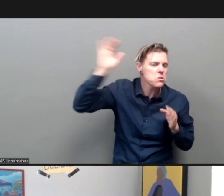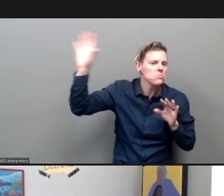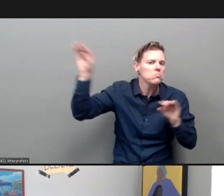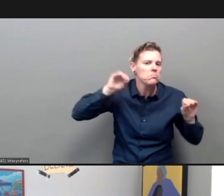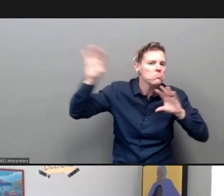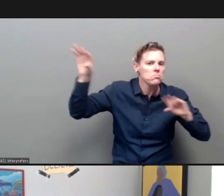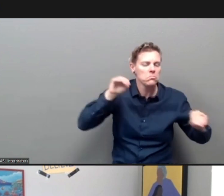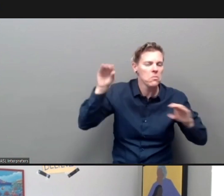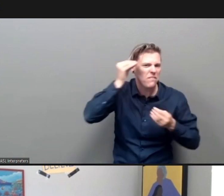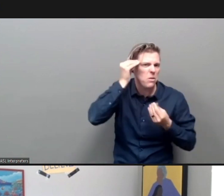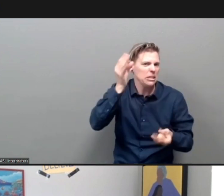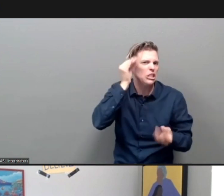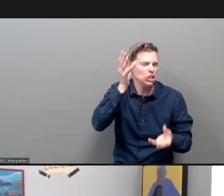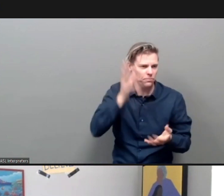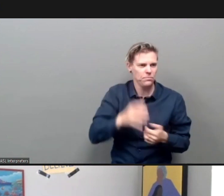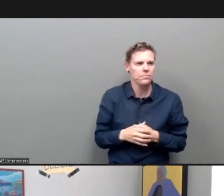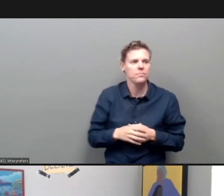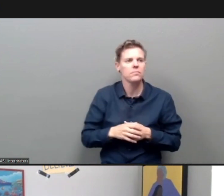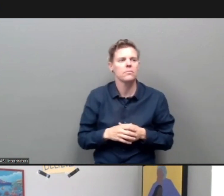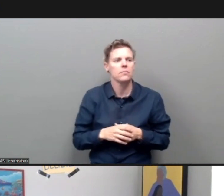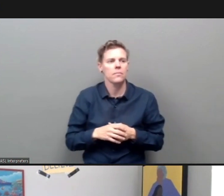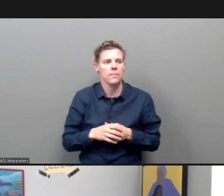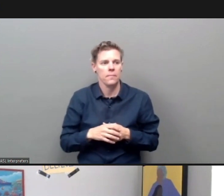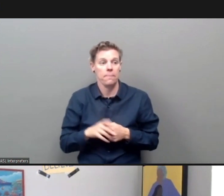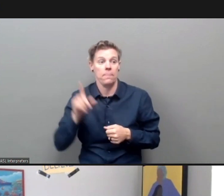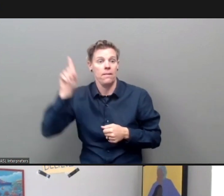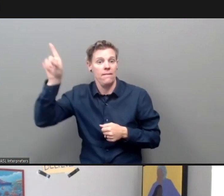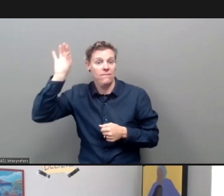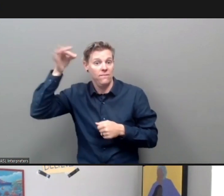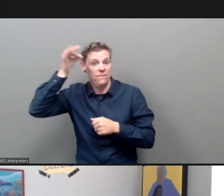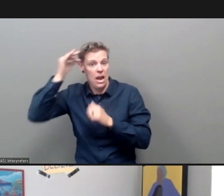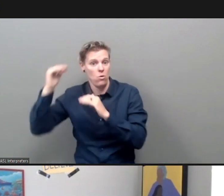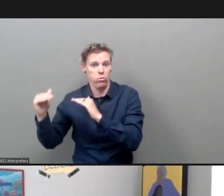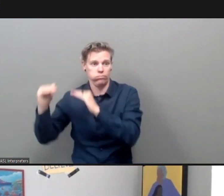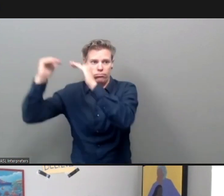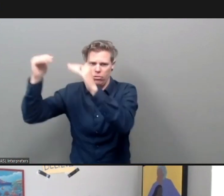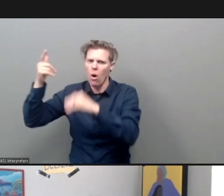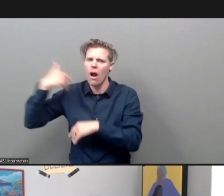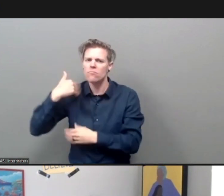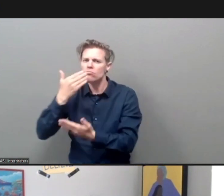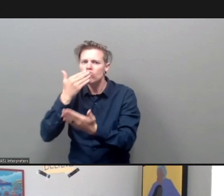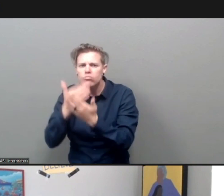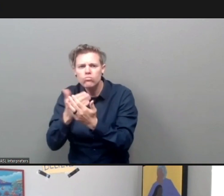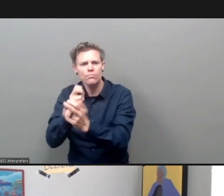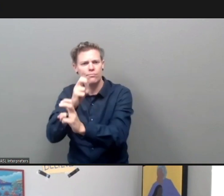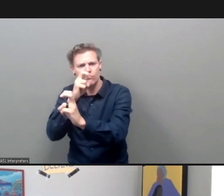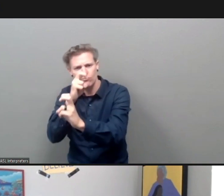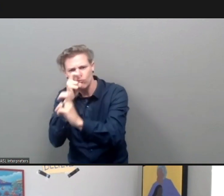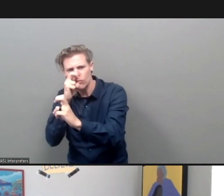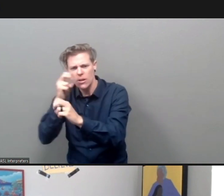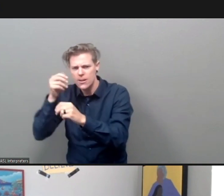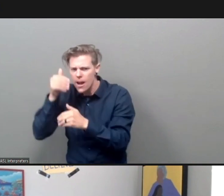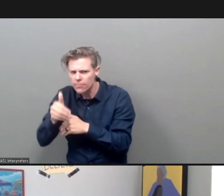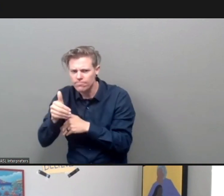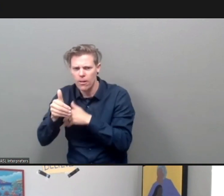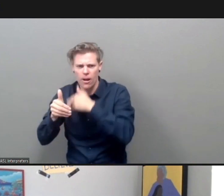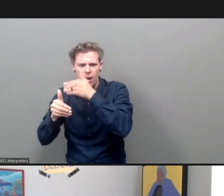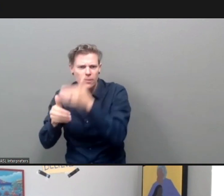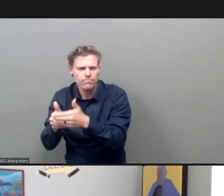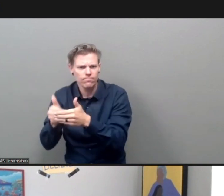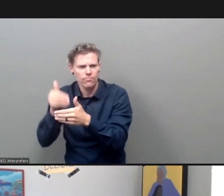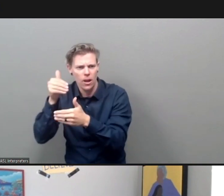reliable process at the federal level now that I'm actually really happy with about this, is they sort of look at the data from a